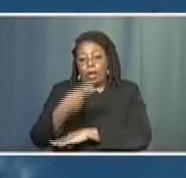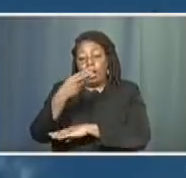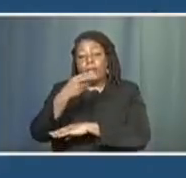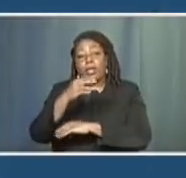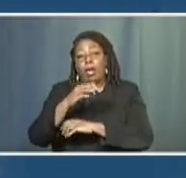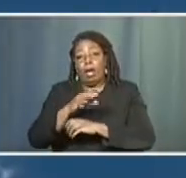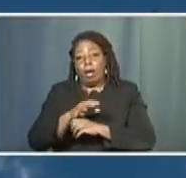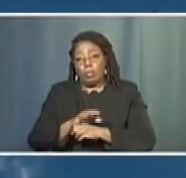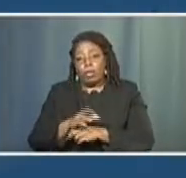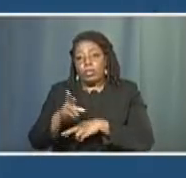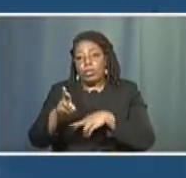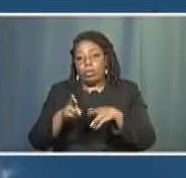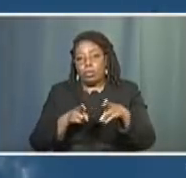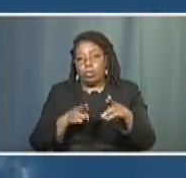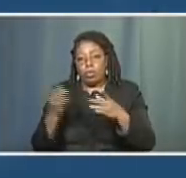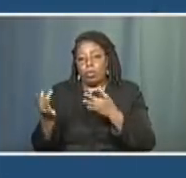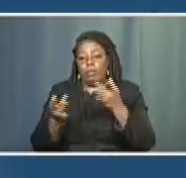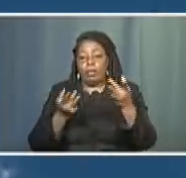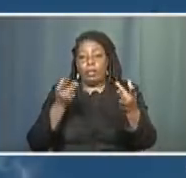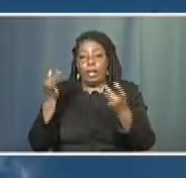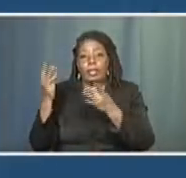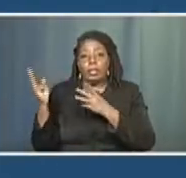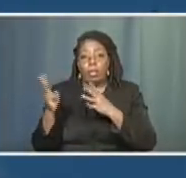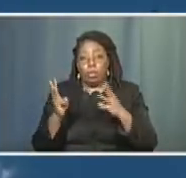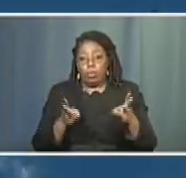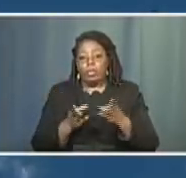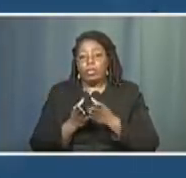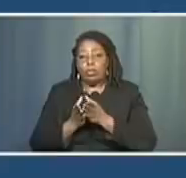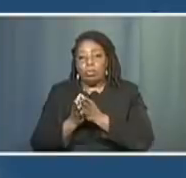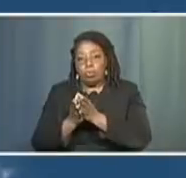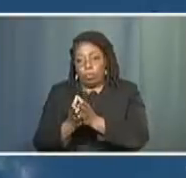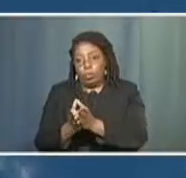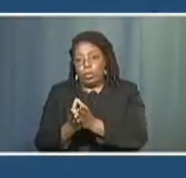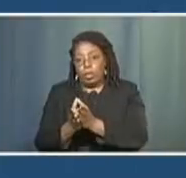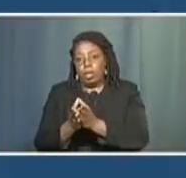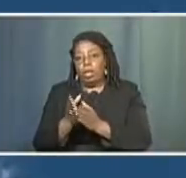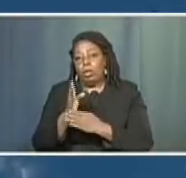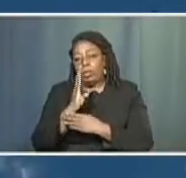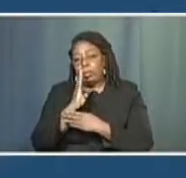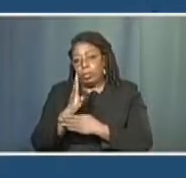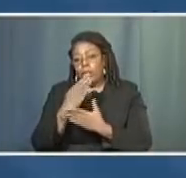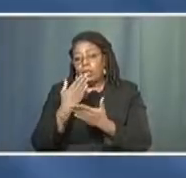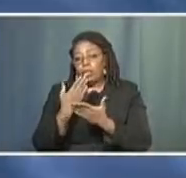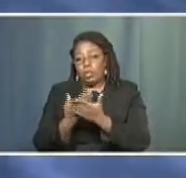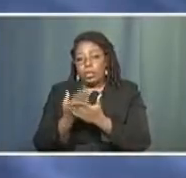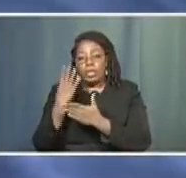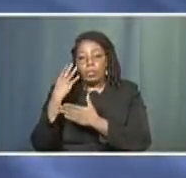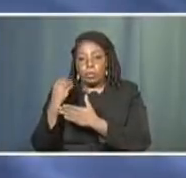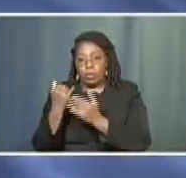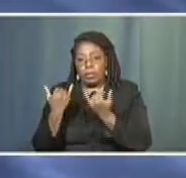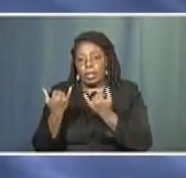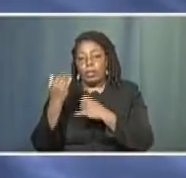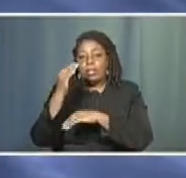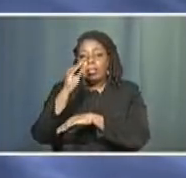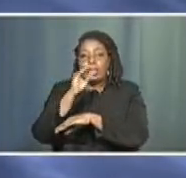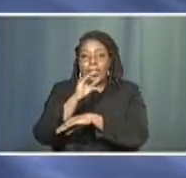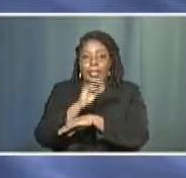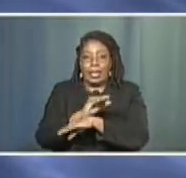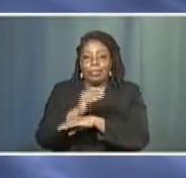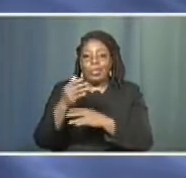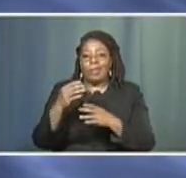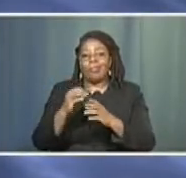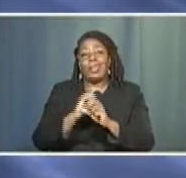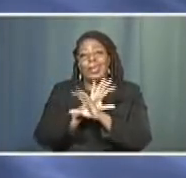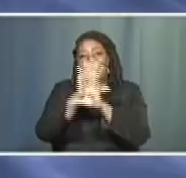control, relatively light winds over the next couple of days, so boating will also be a very good experience. Our forecast for tonight, mainly clear